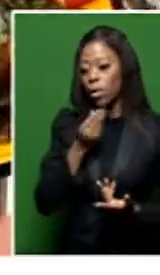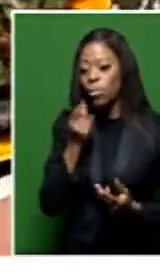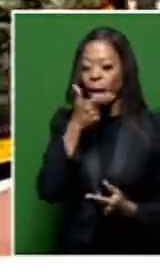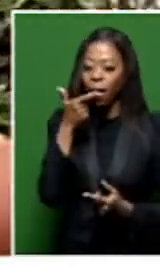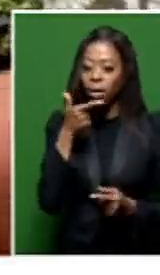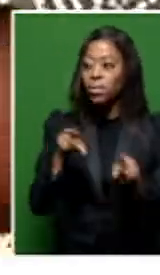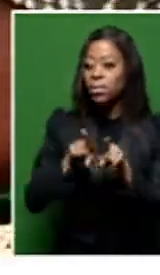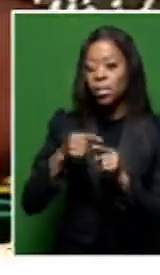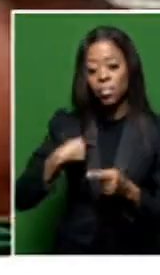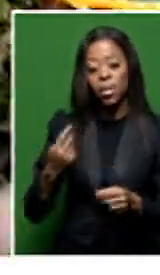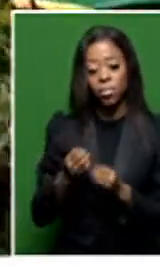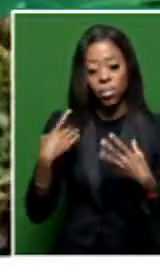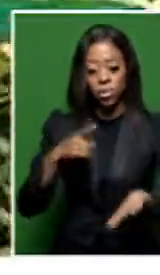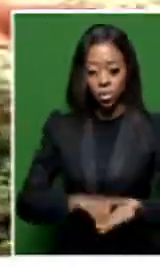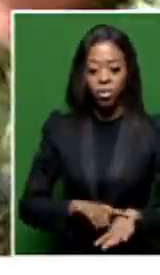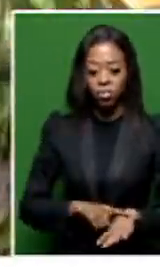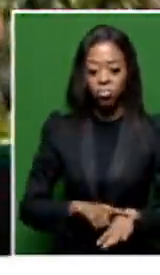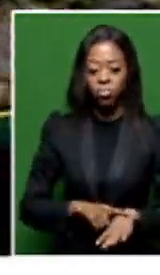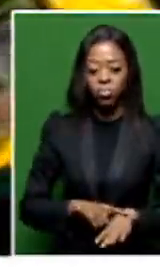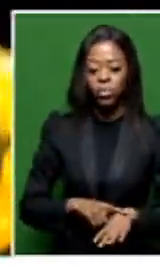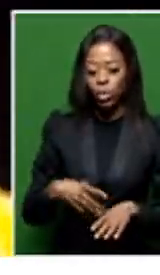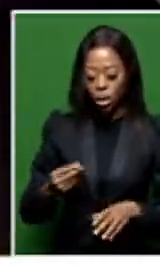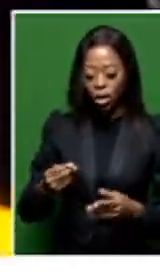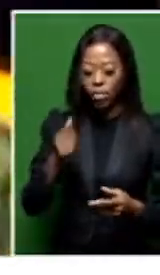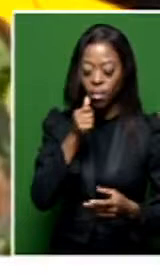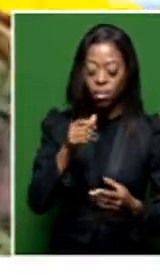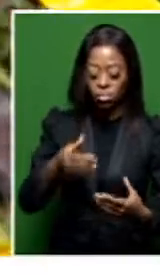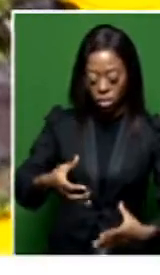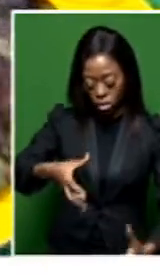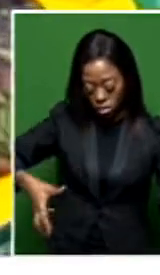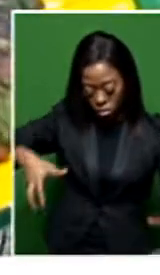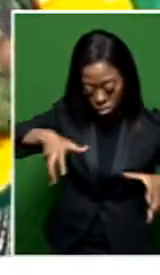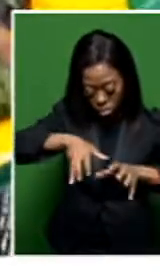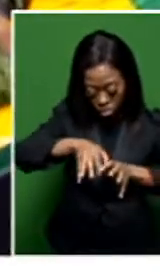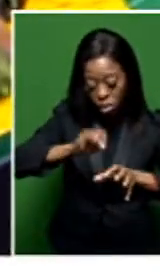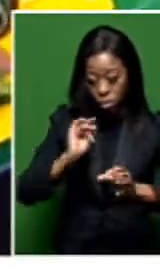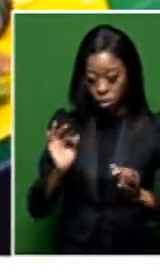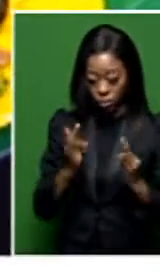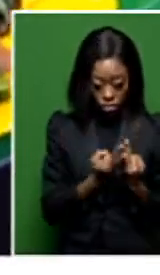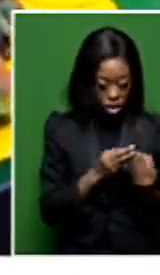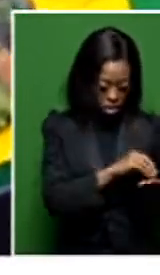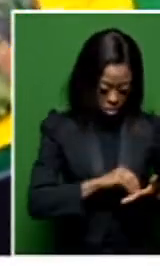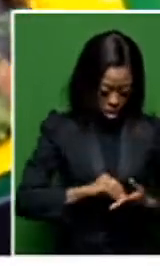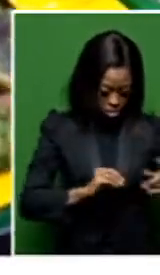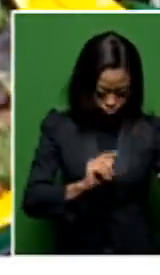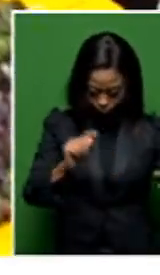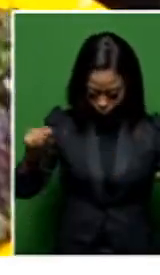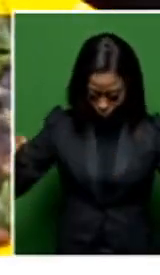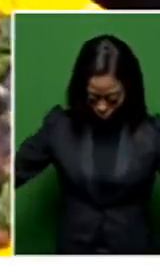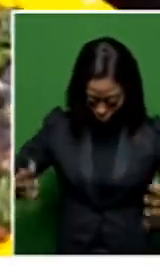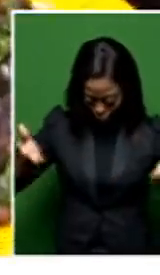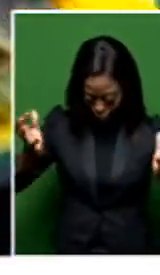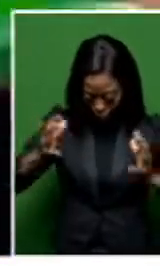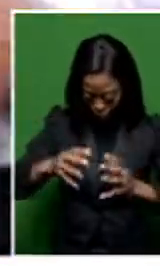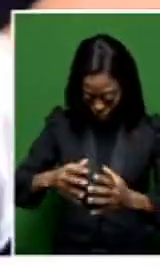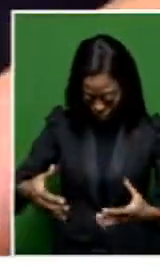lunch like I do normally, we have a potluck, so everybody in the family brings something to the table. So the sorghum salad is